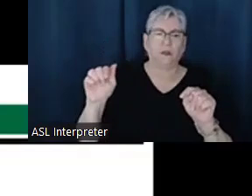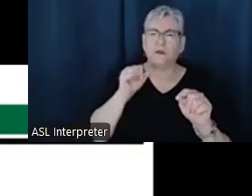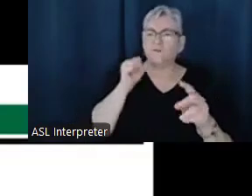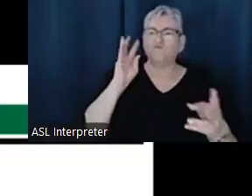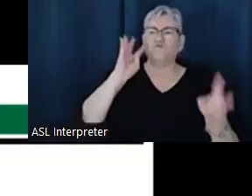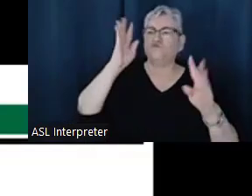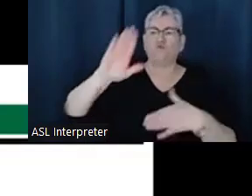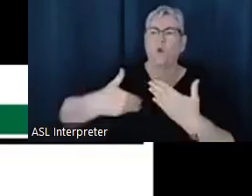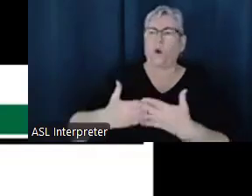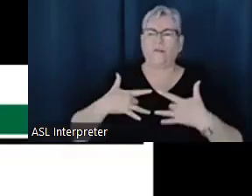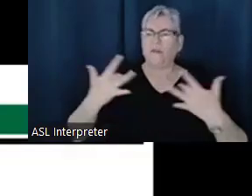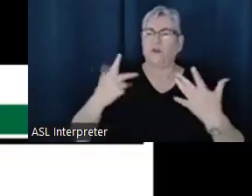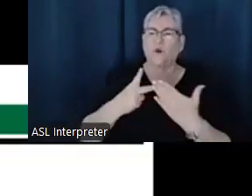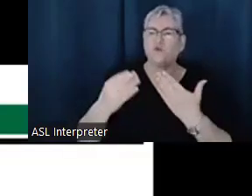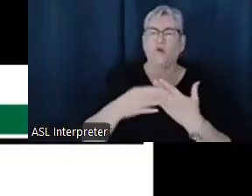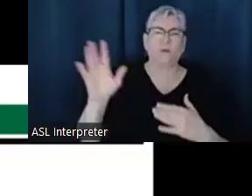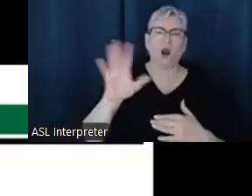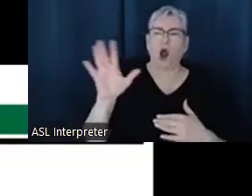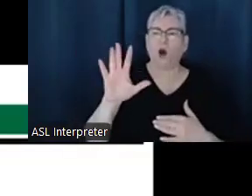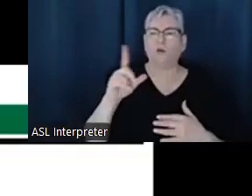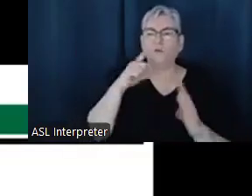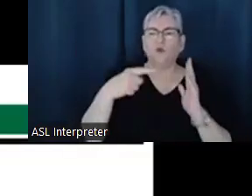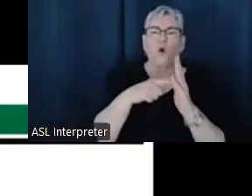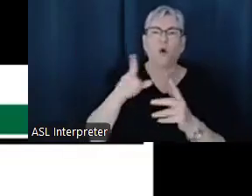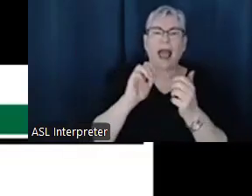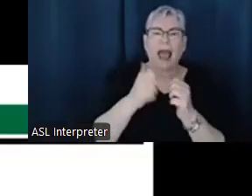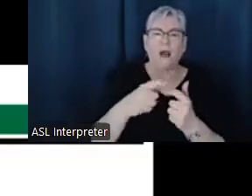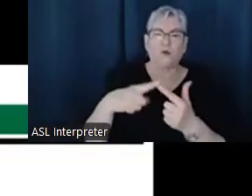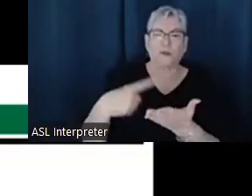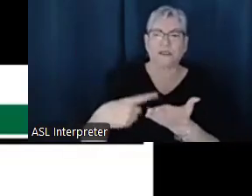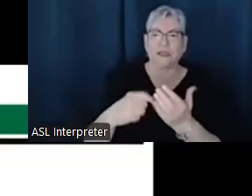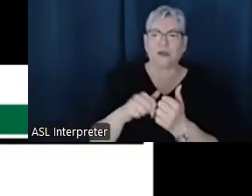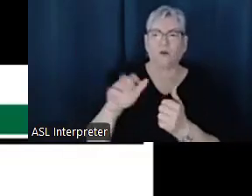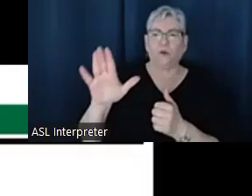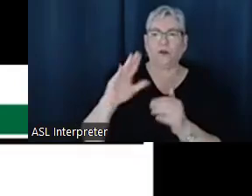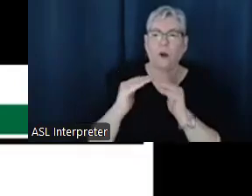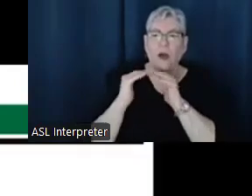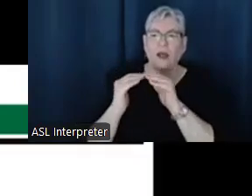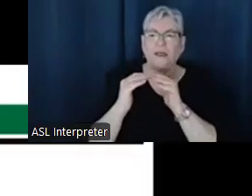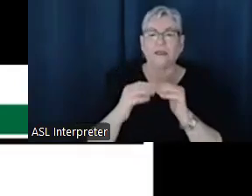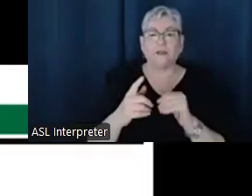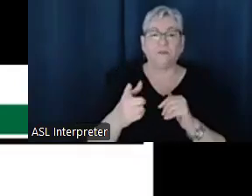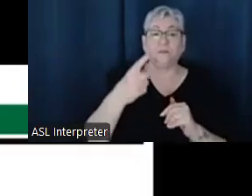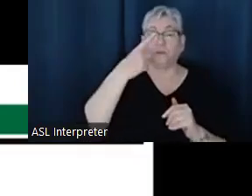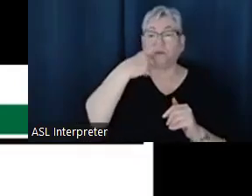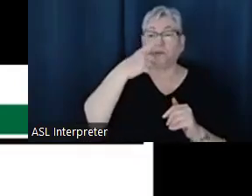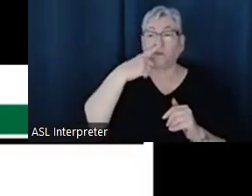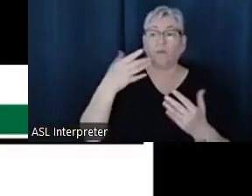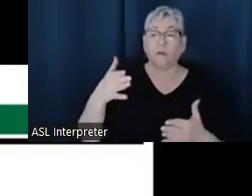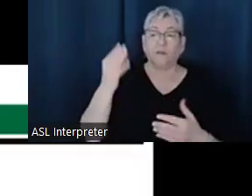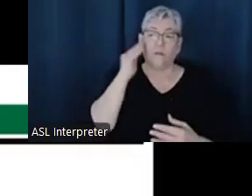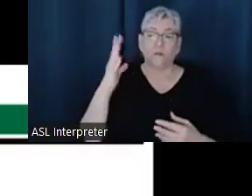but I want to be showing you guys how to talk about this with your colleagues. So if you can let Maria know if you would like to be